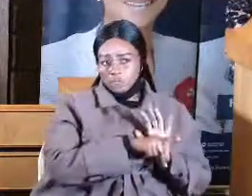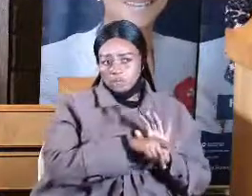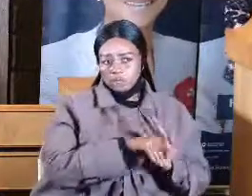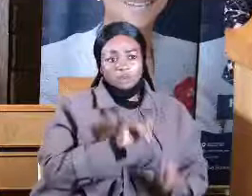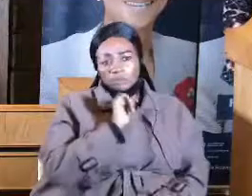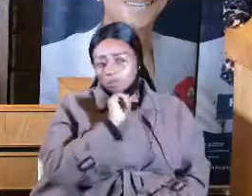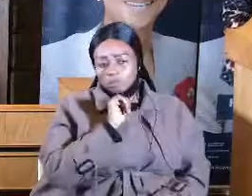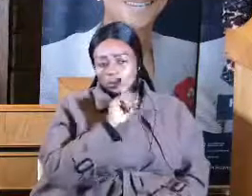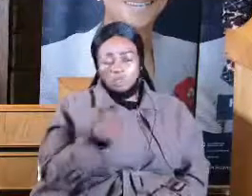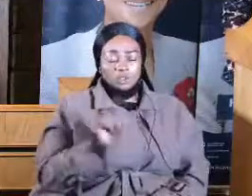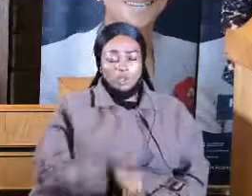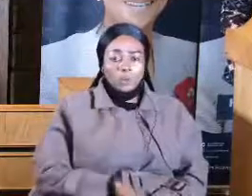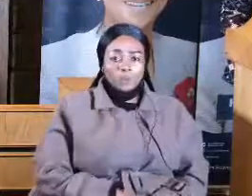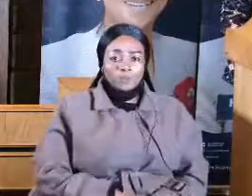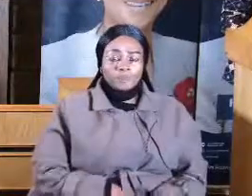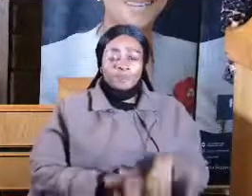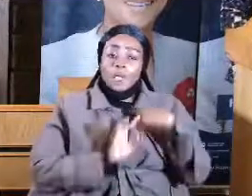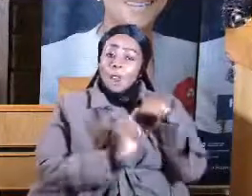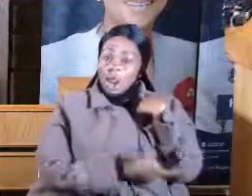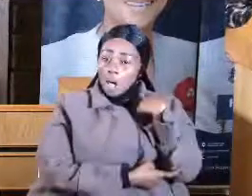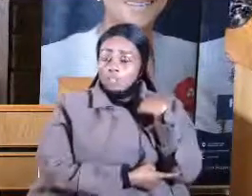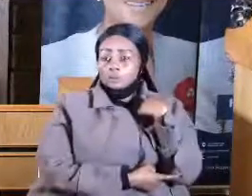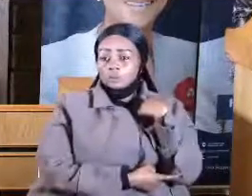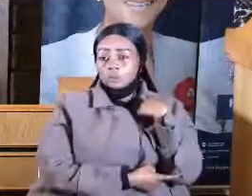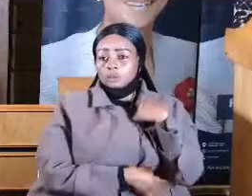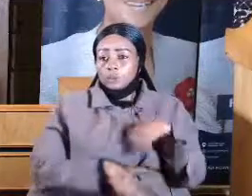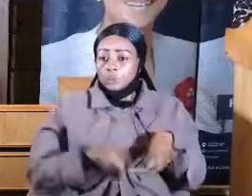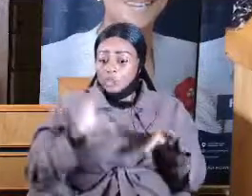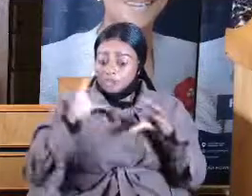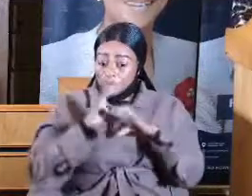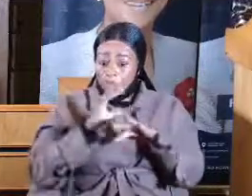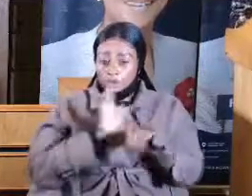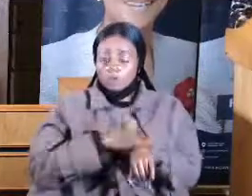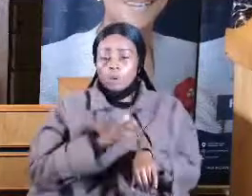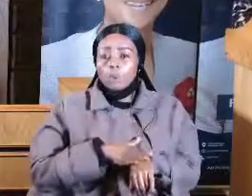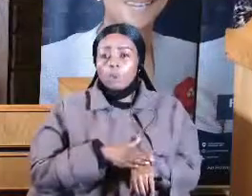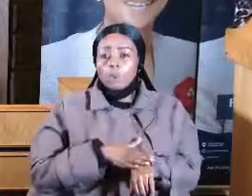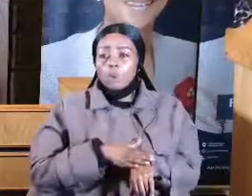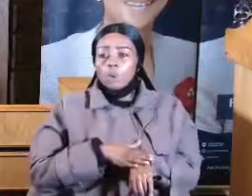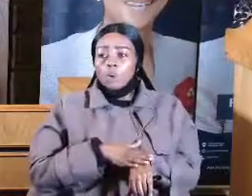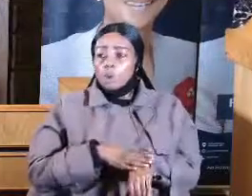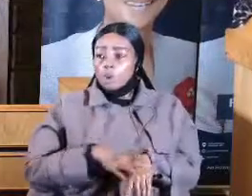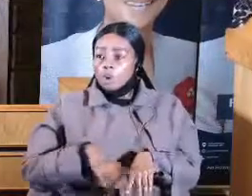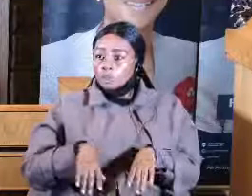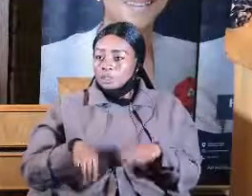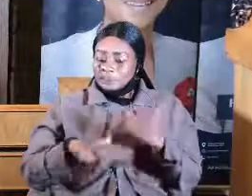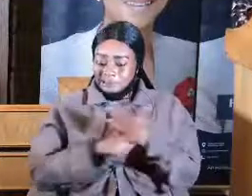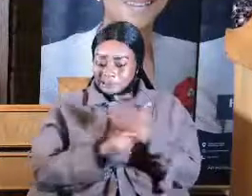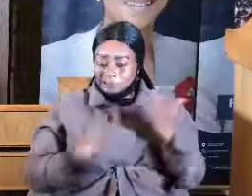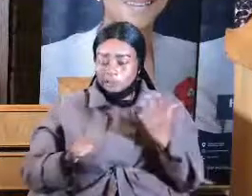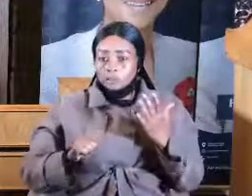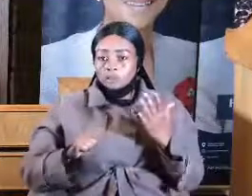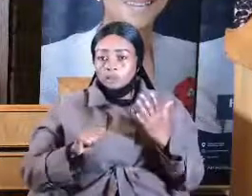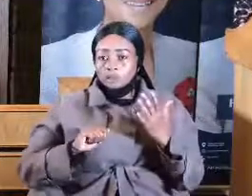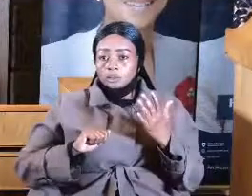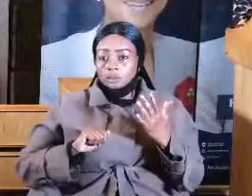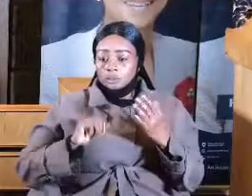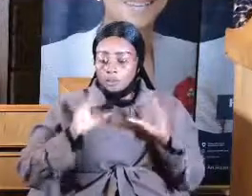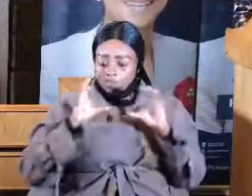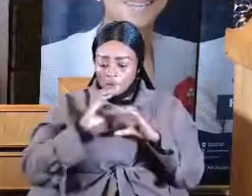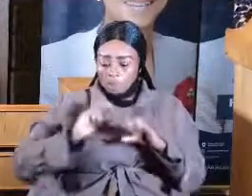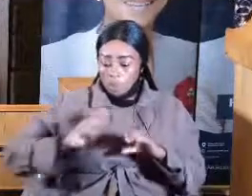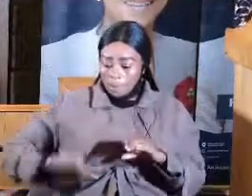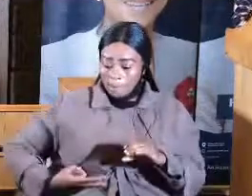deployment. Lastly, we can even look at more drastic measures like total tax exemptions for women-owned businesses.